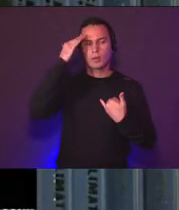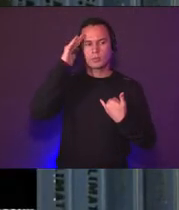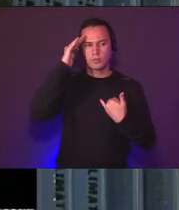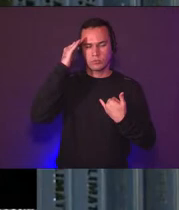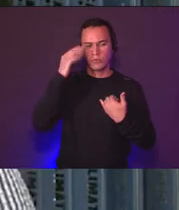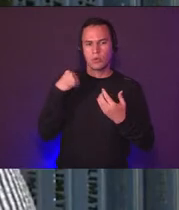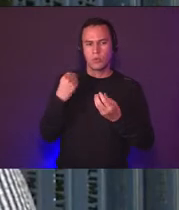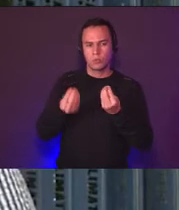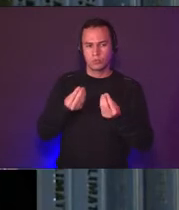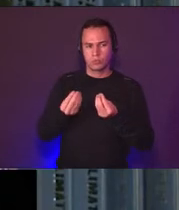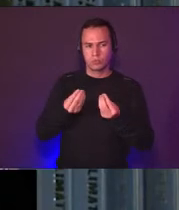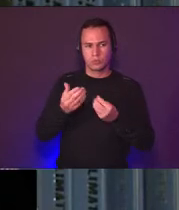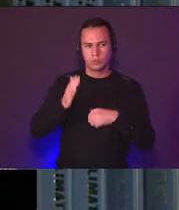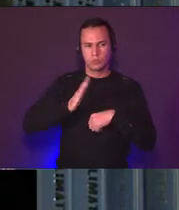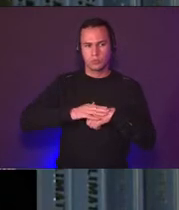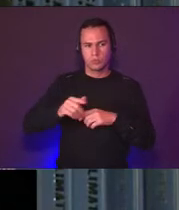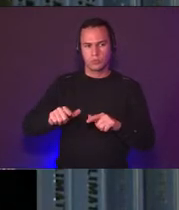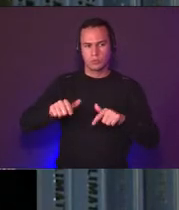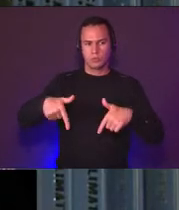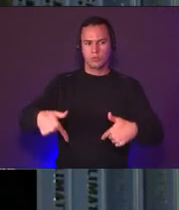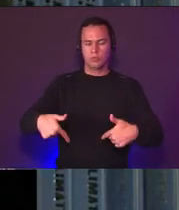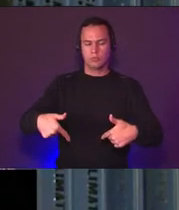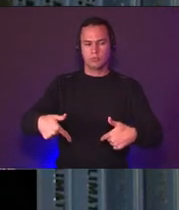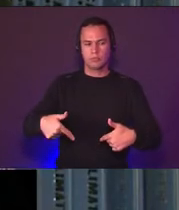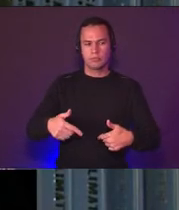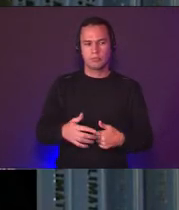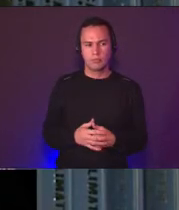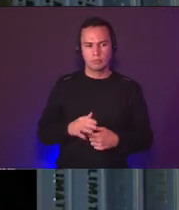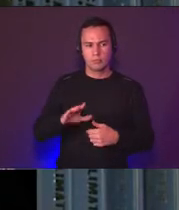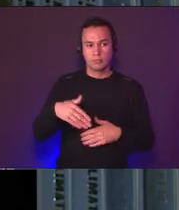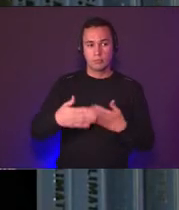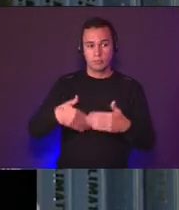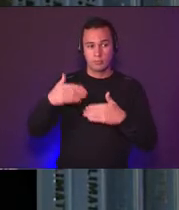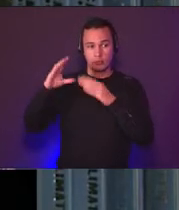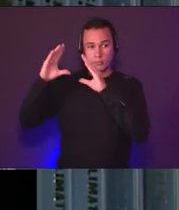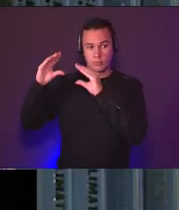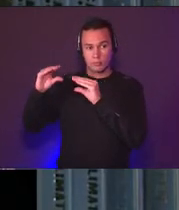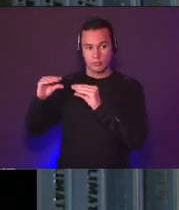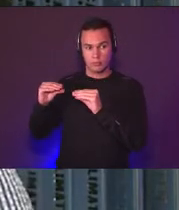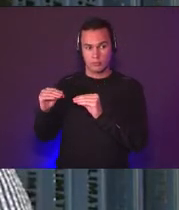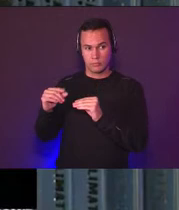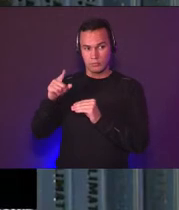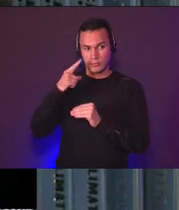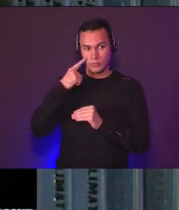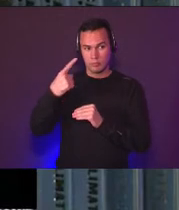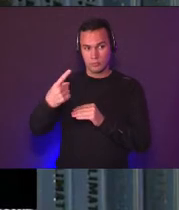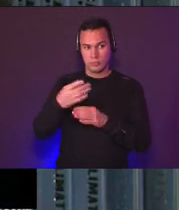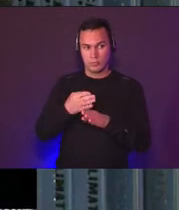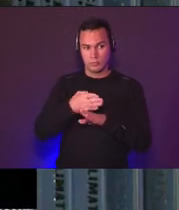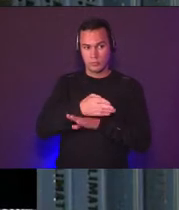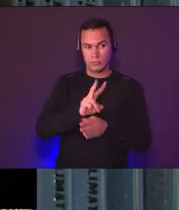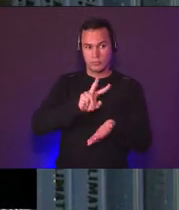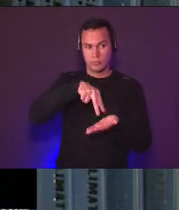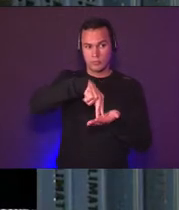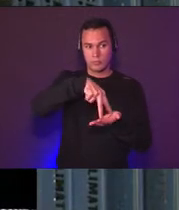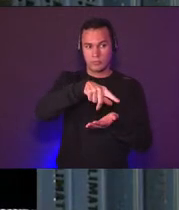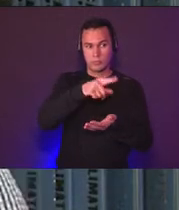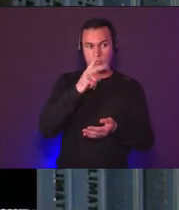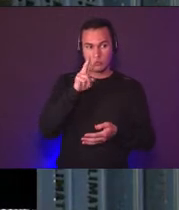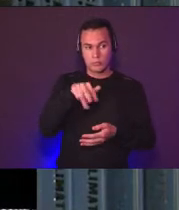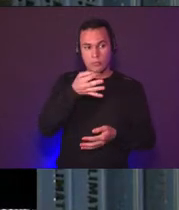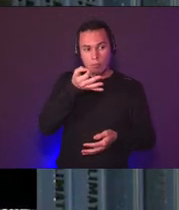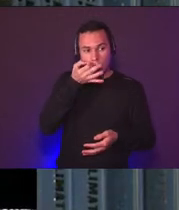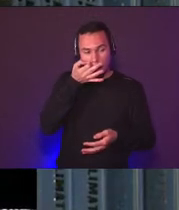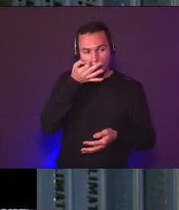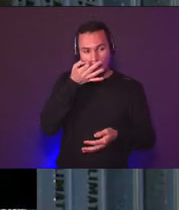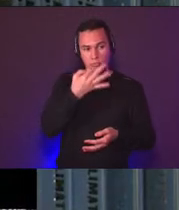and Saul Friedman. And that night, I was in the middle of the riot area and riding in a National Guard truck,